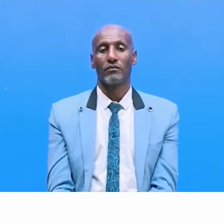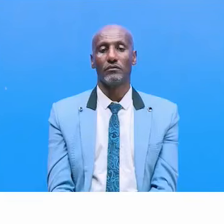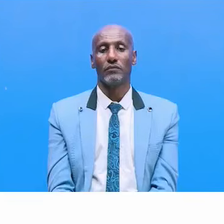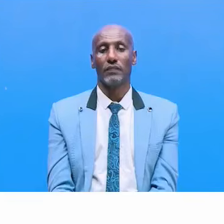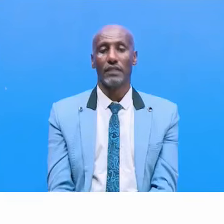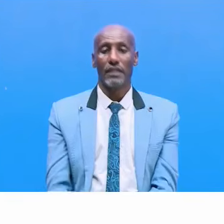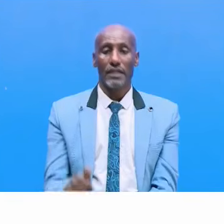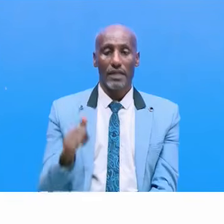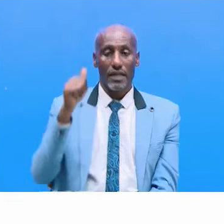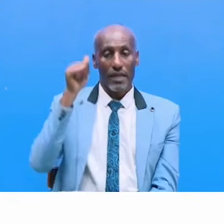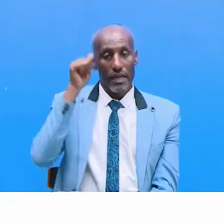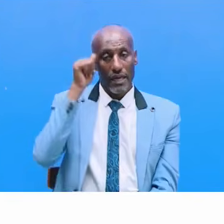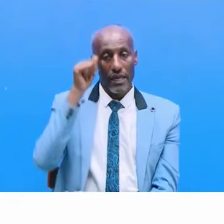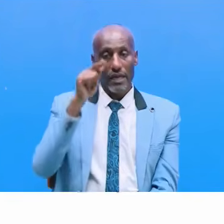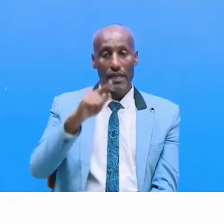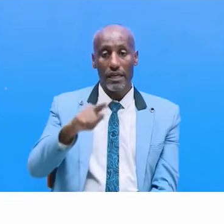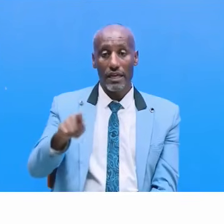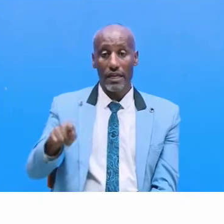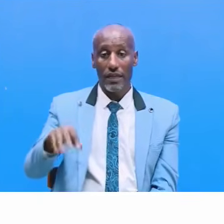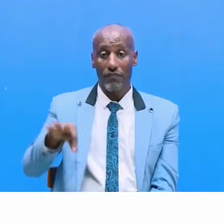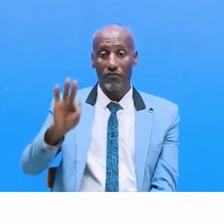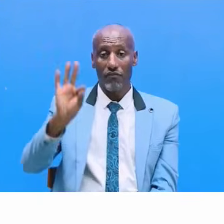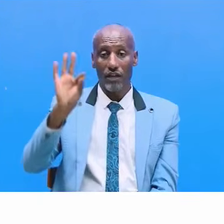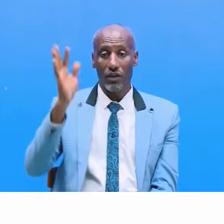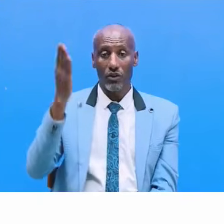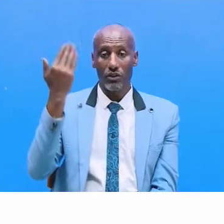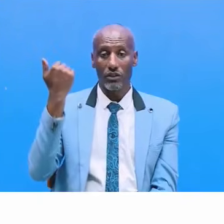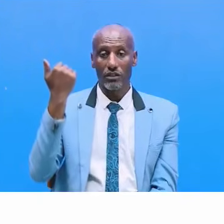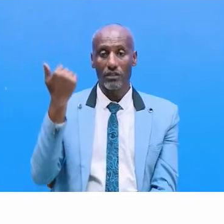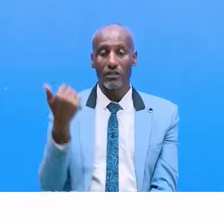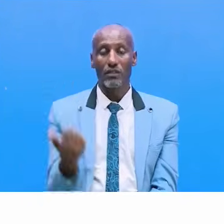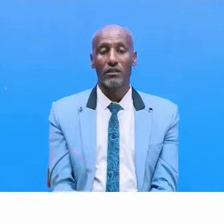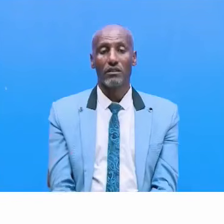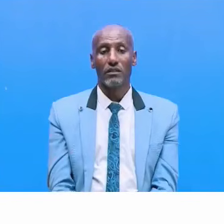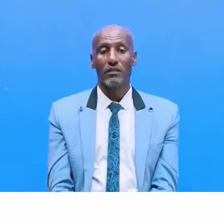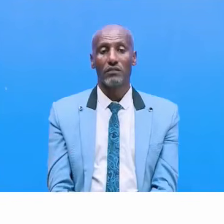He found